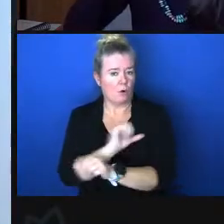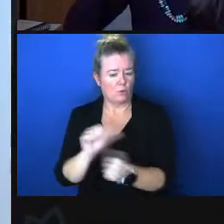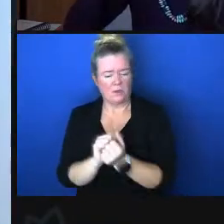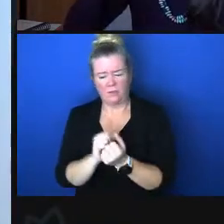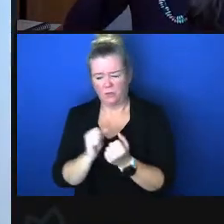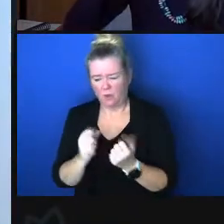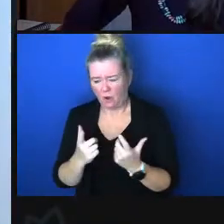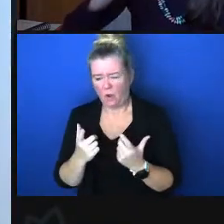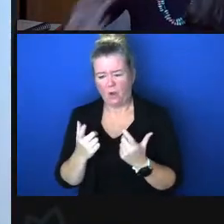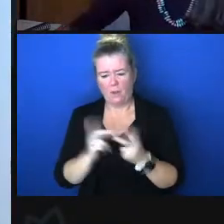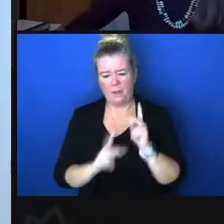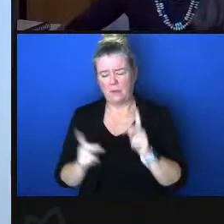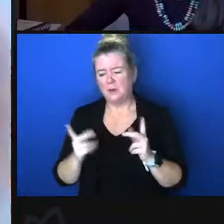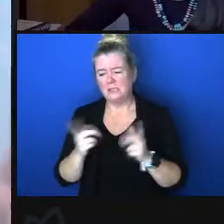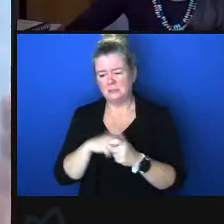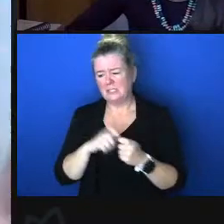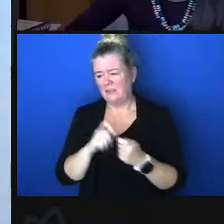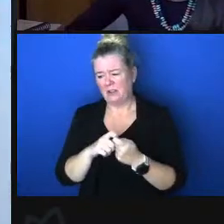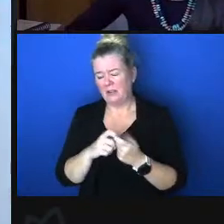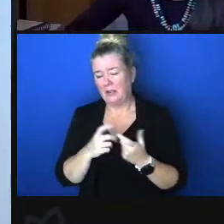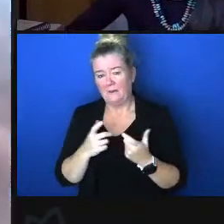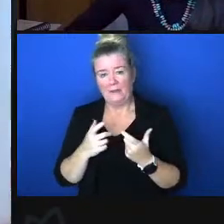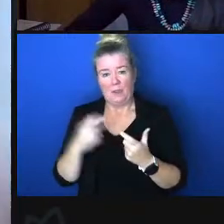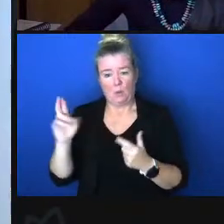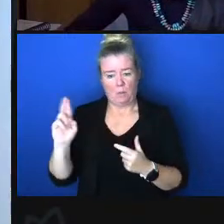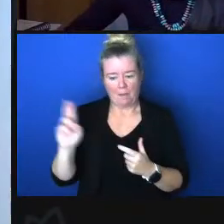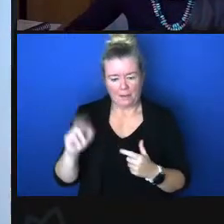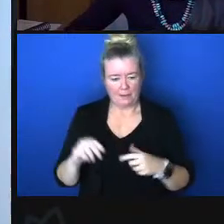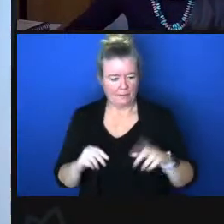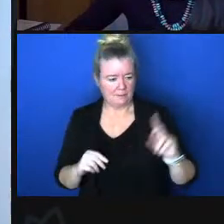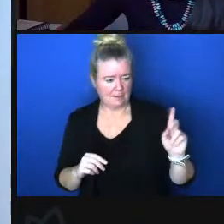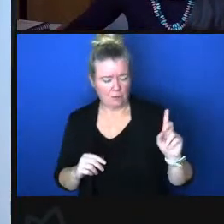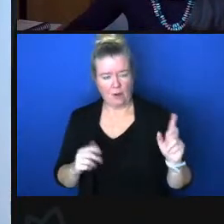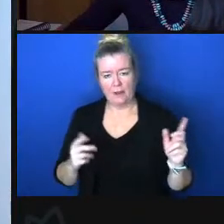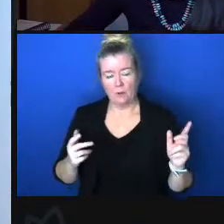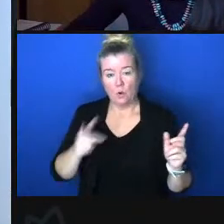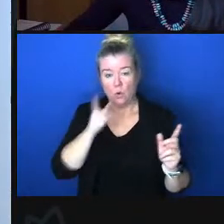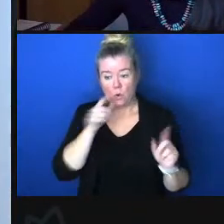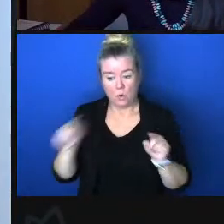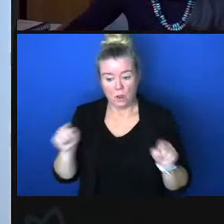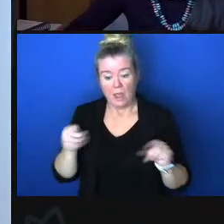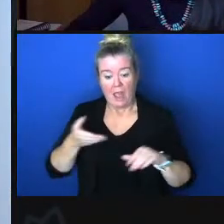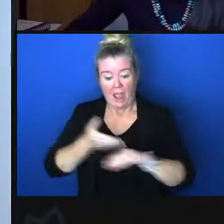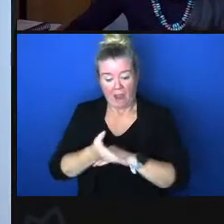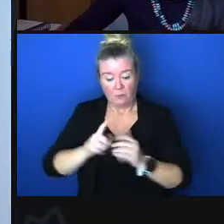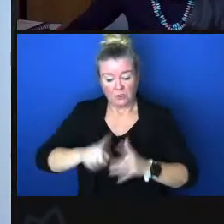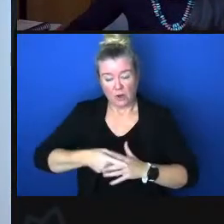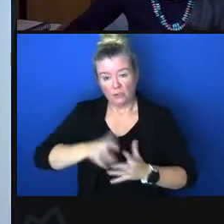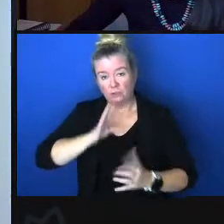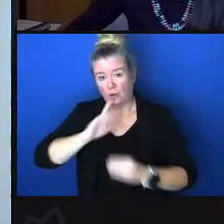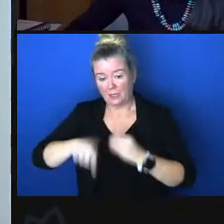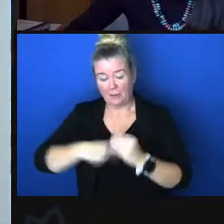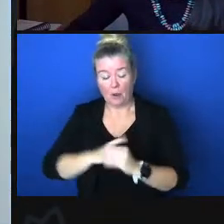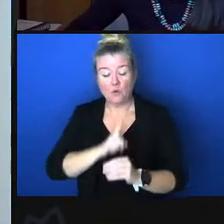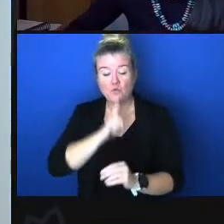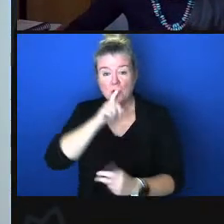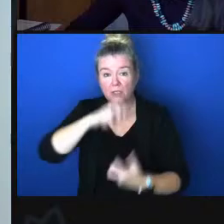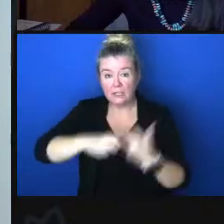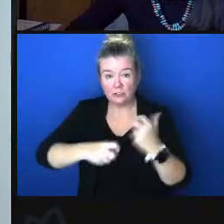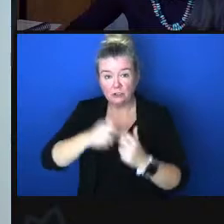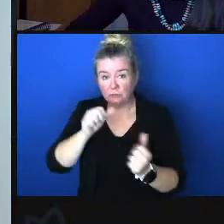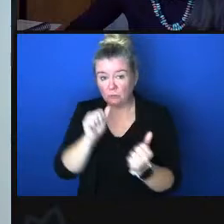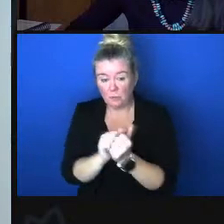lawmakers, particularly, you know, Republican and Democratic, who once we got to talking about the real issues and our